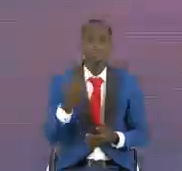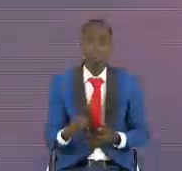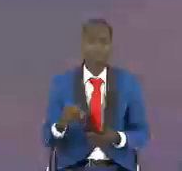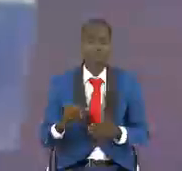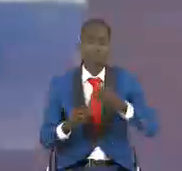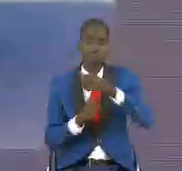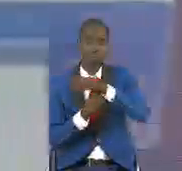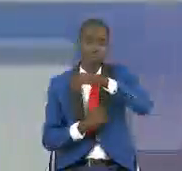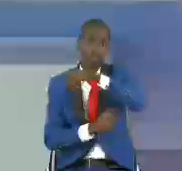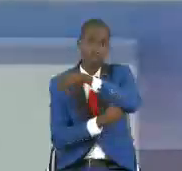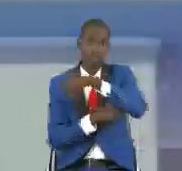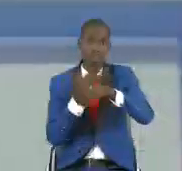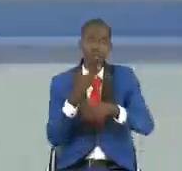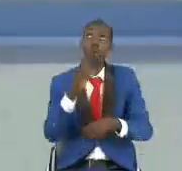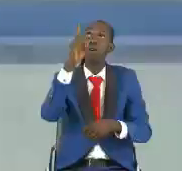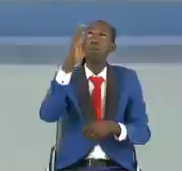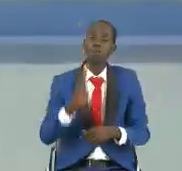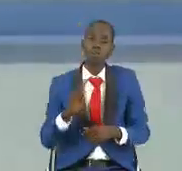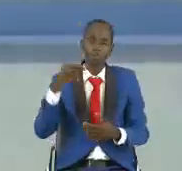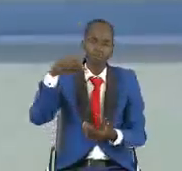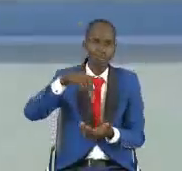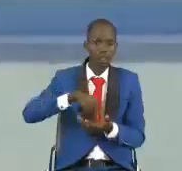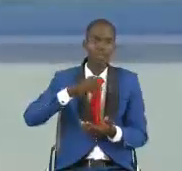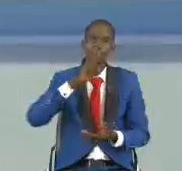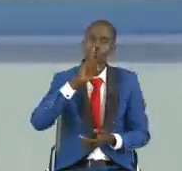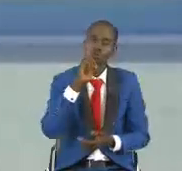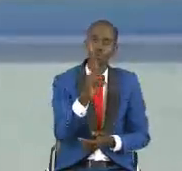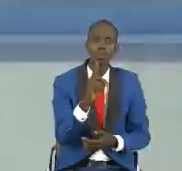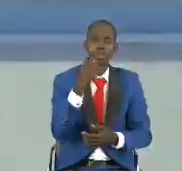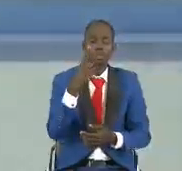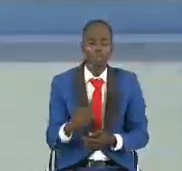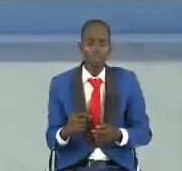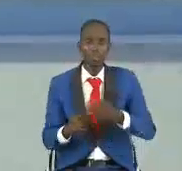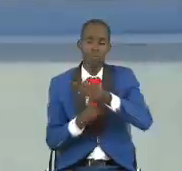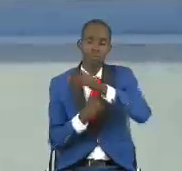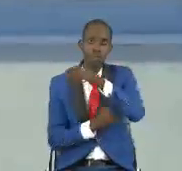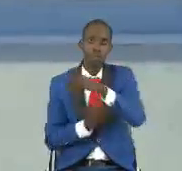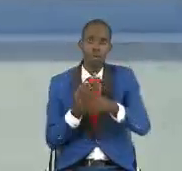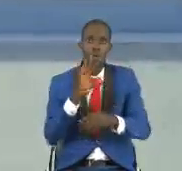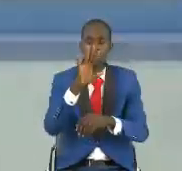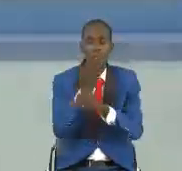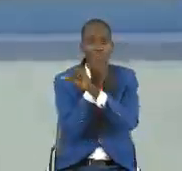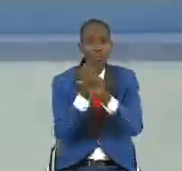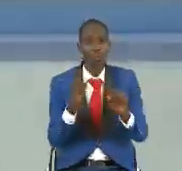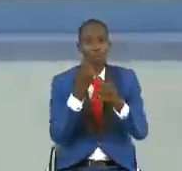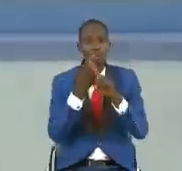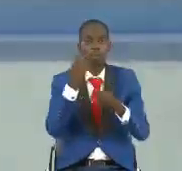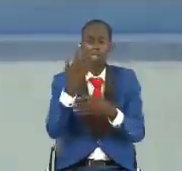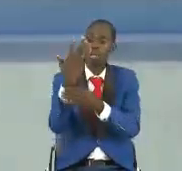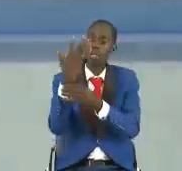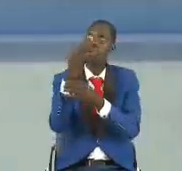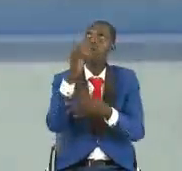God standeth sure. The foundation of your redemption from the hand of God